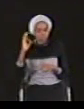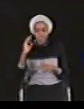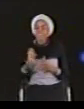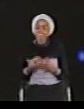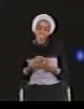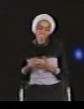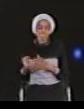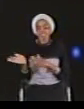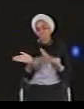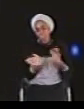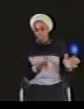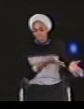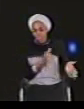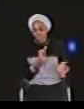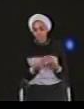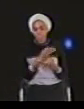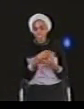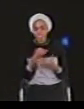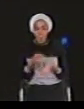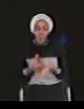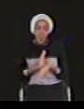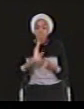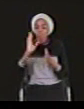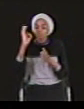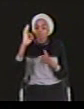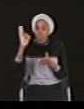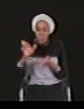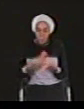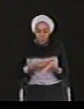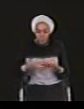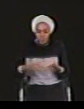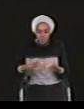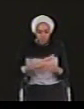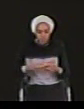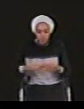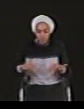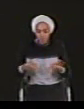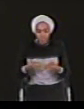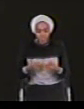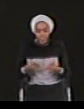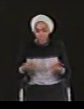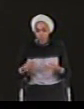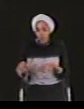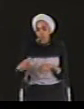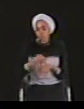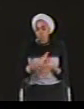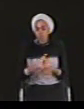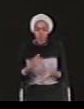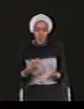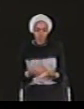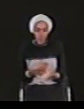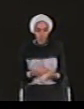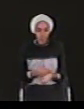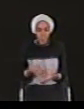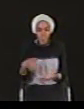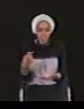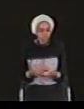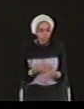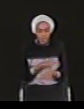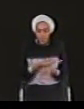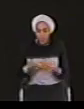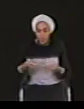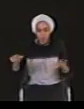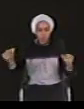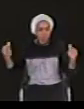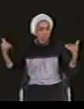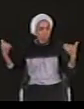we drop that. And we preach now a flattened gospel, a gospel that doesn't